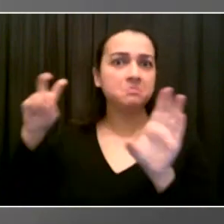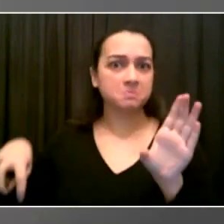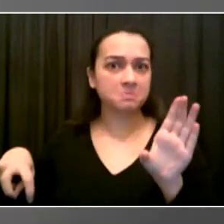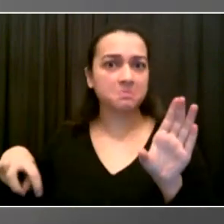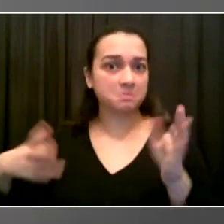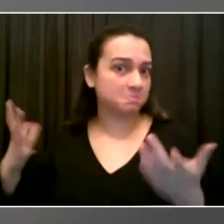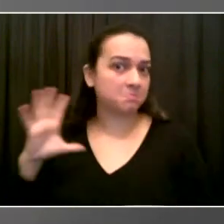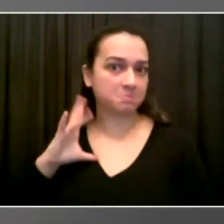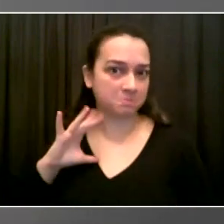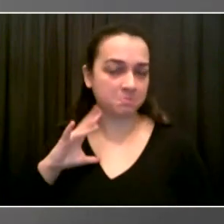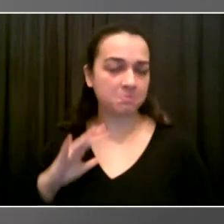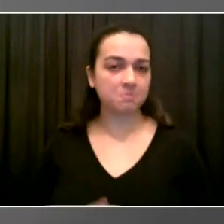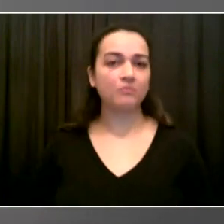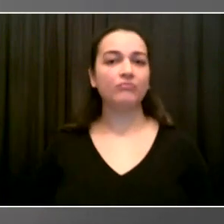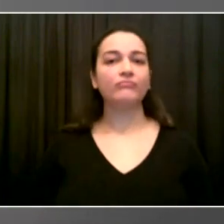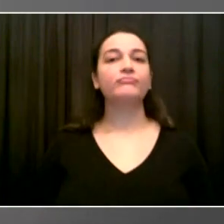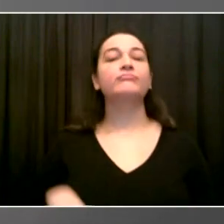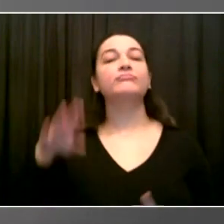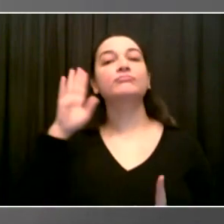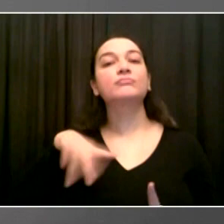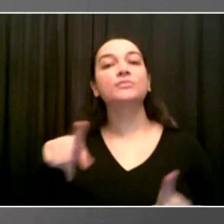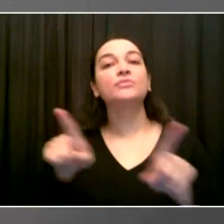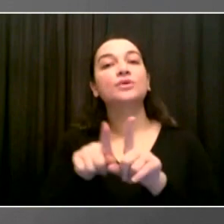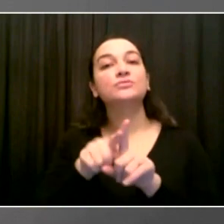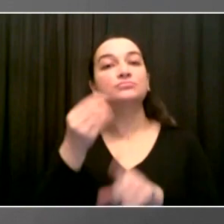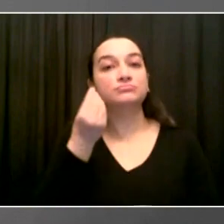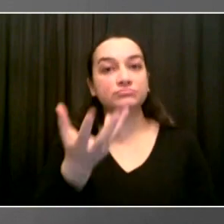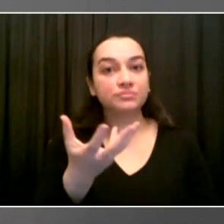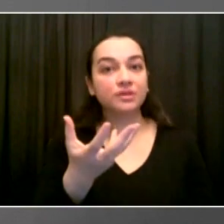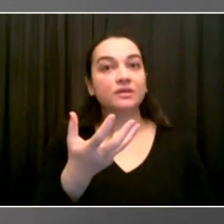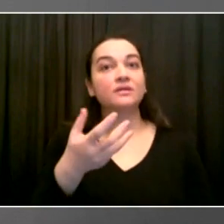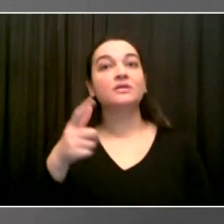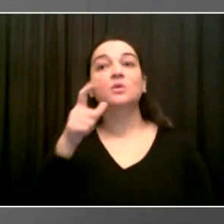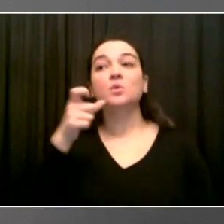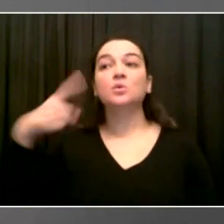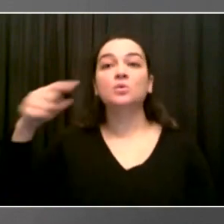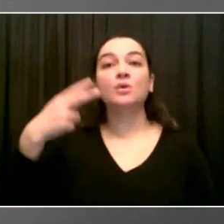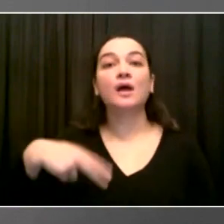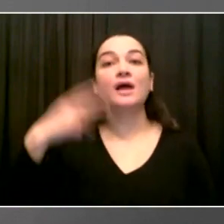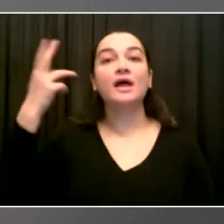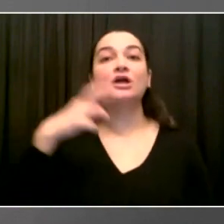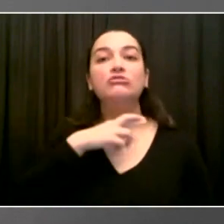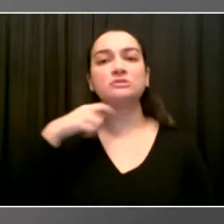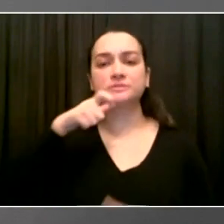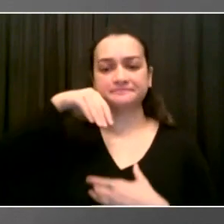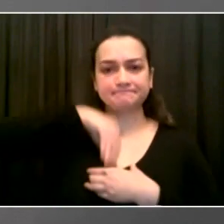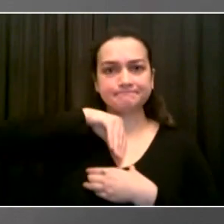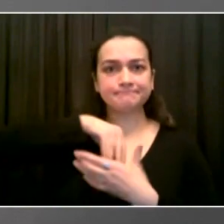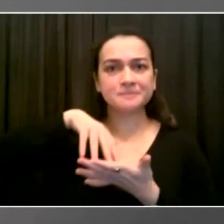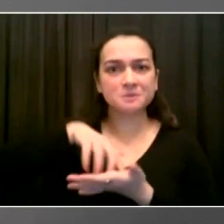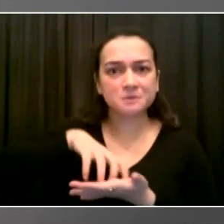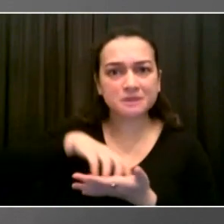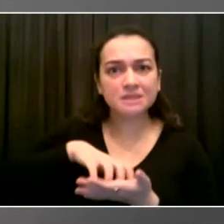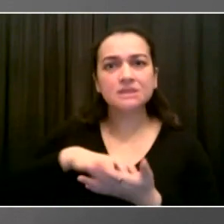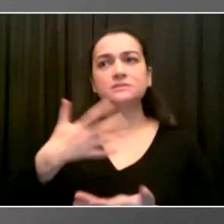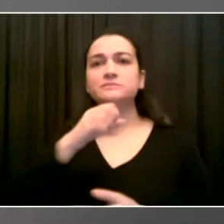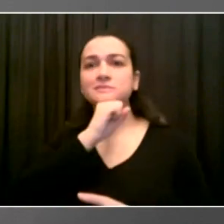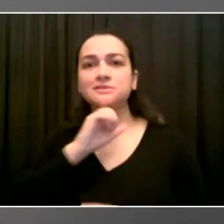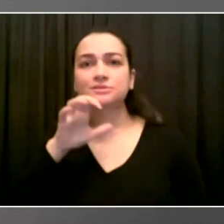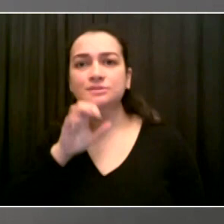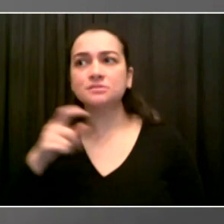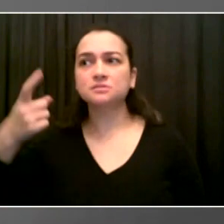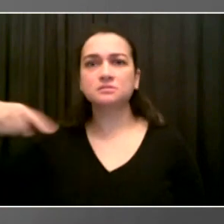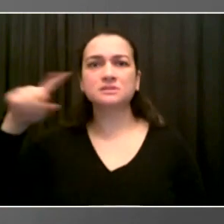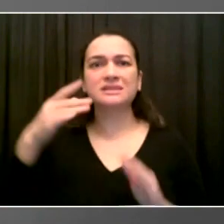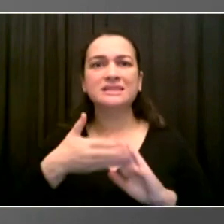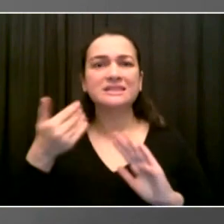hypertension, uncontrolled diabetes, helping people to be the right weight and get enough exercise so